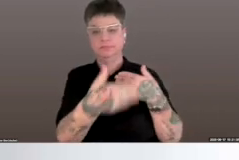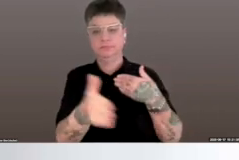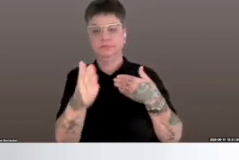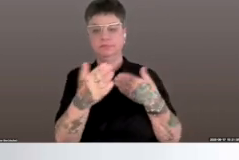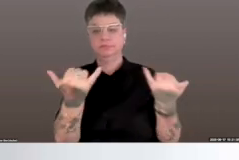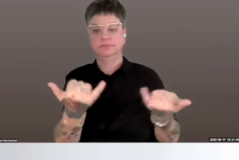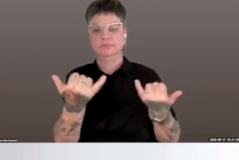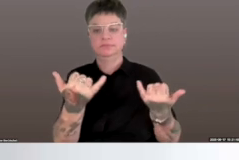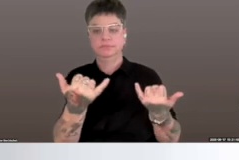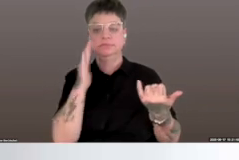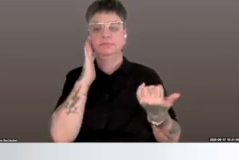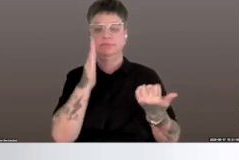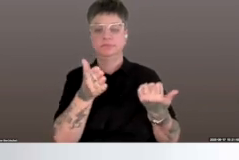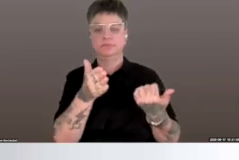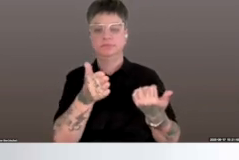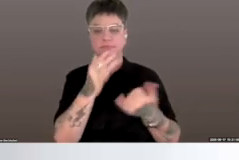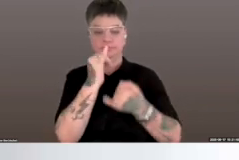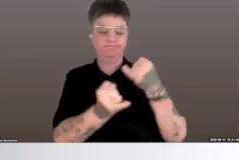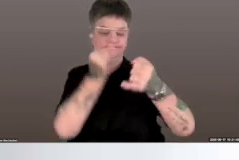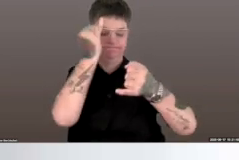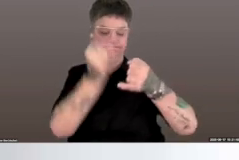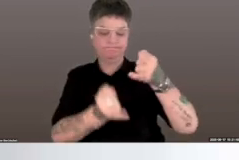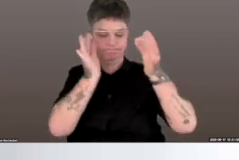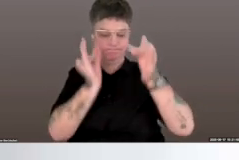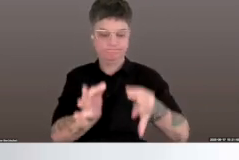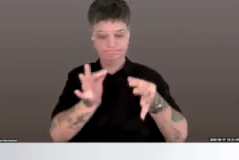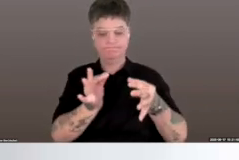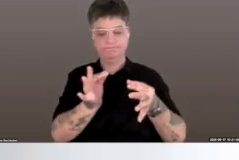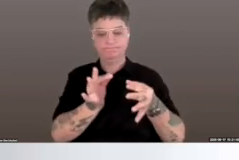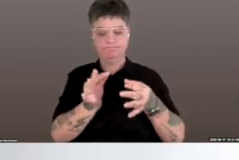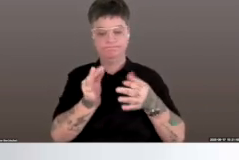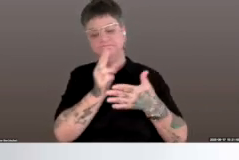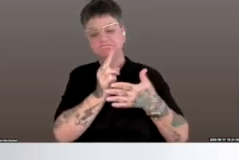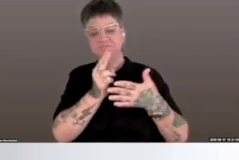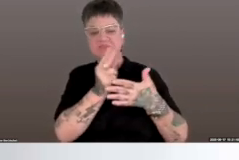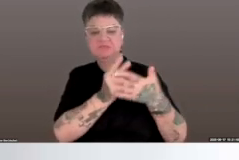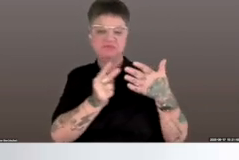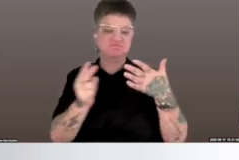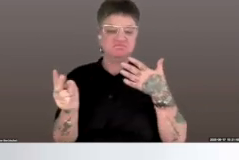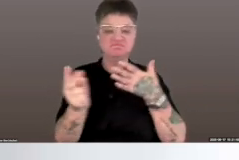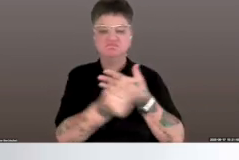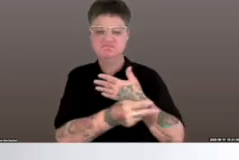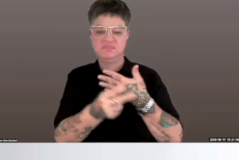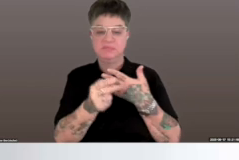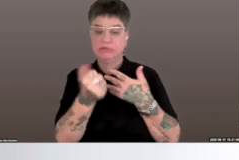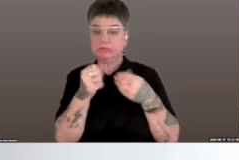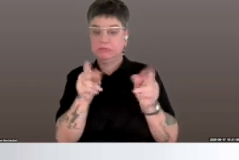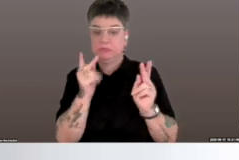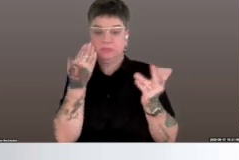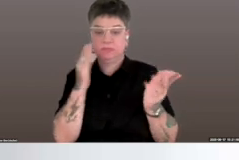now. We will be finalizing those recommendations now in the next couple weeks. So I don't know if there would be another opportunity other than maybe